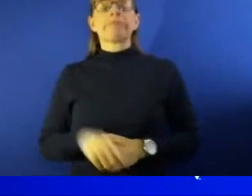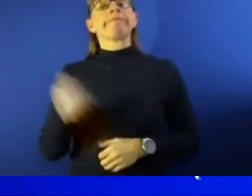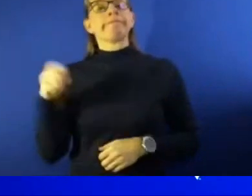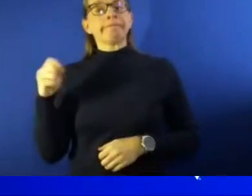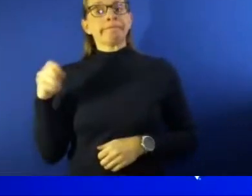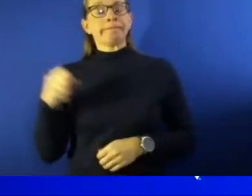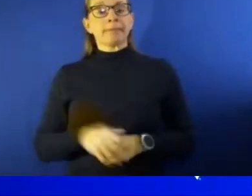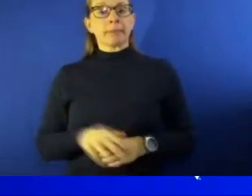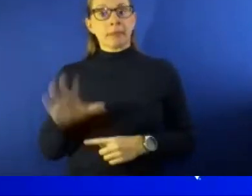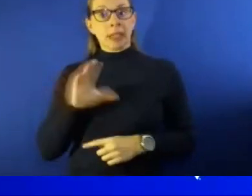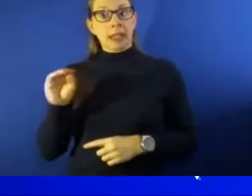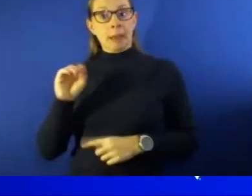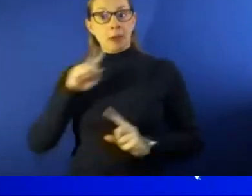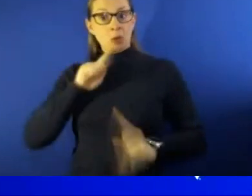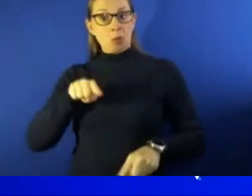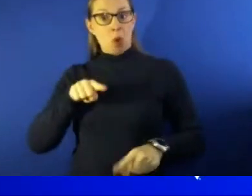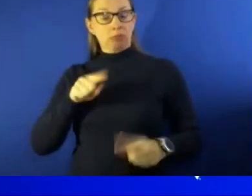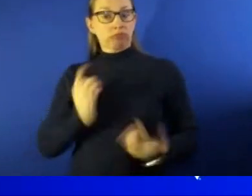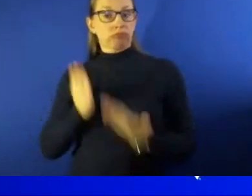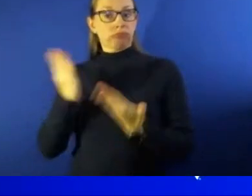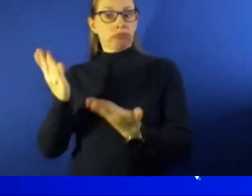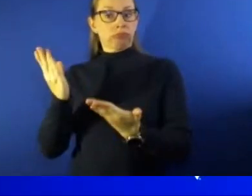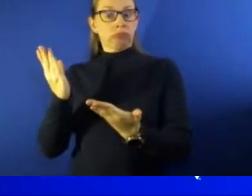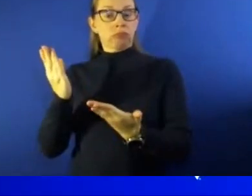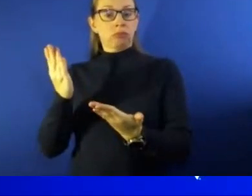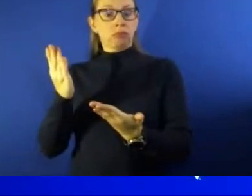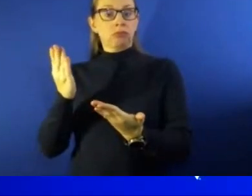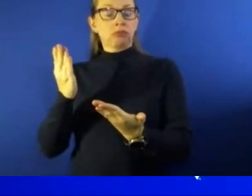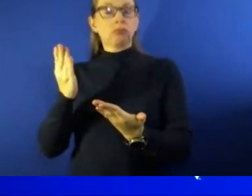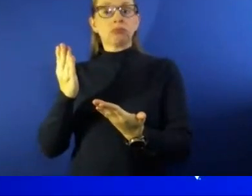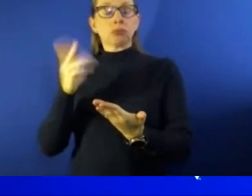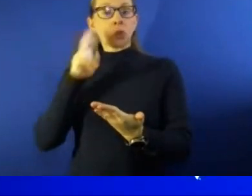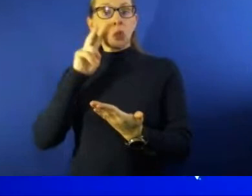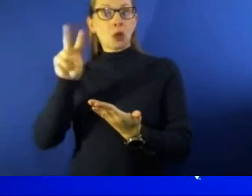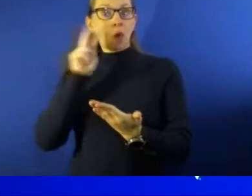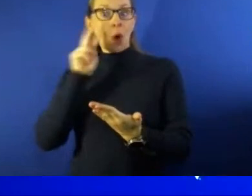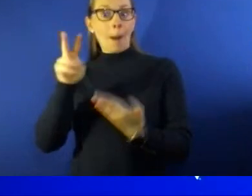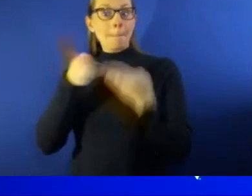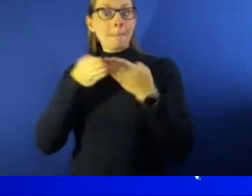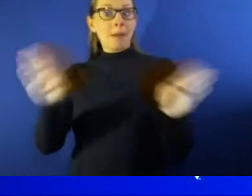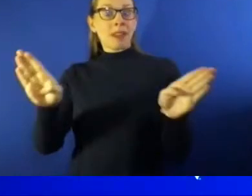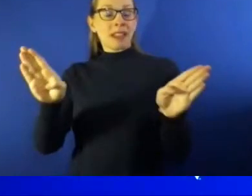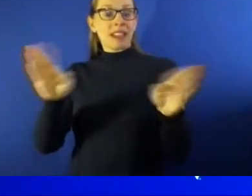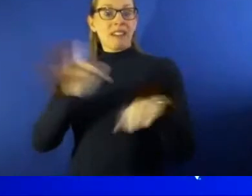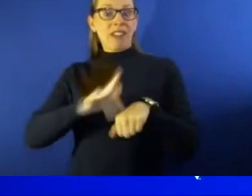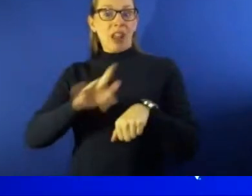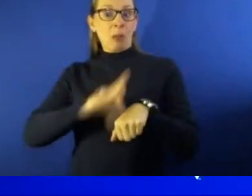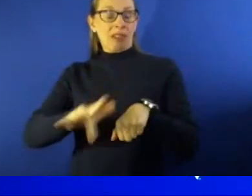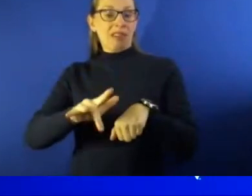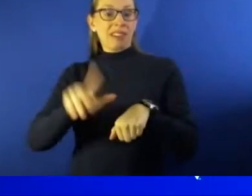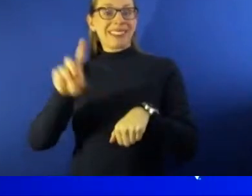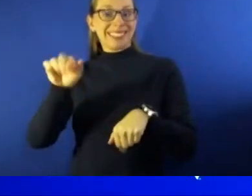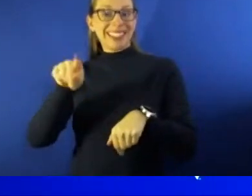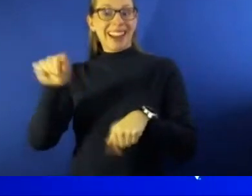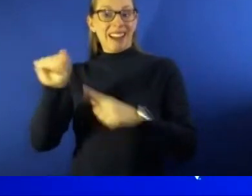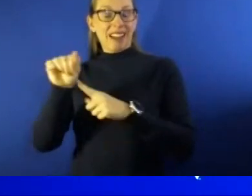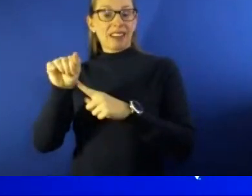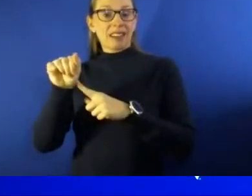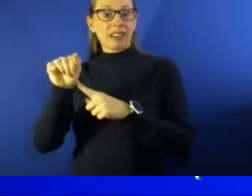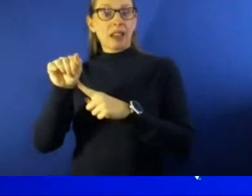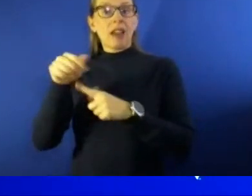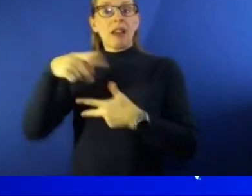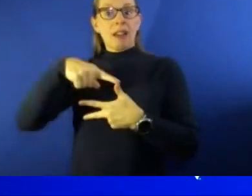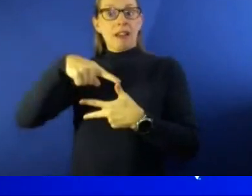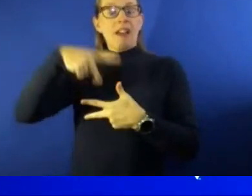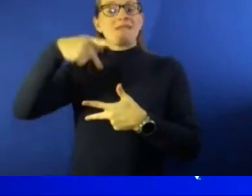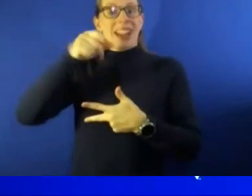company reporting these. We certainly will look forward to the publicly available data. We know that data is available for the Pfizer